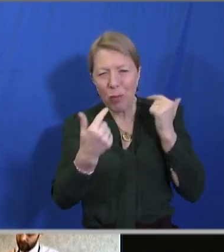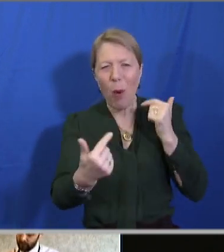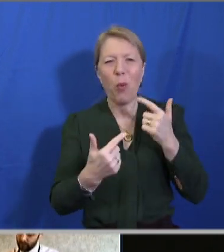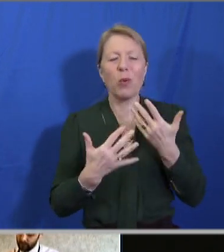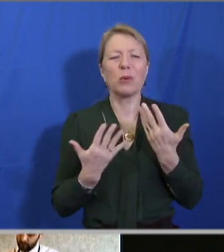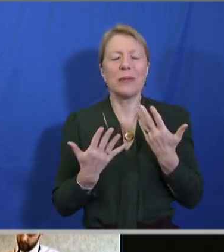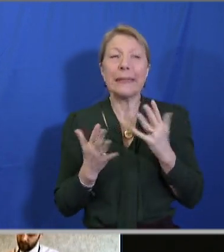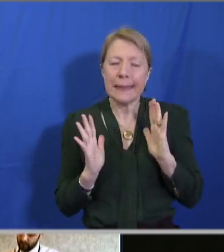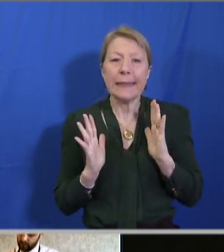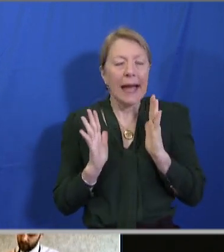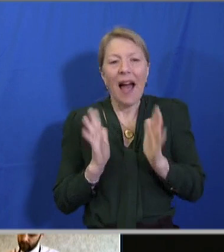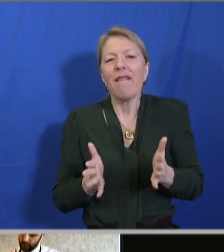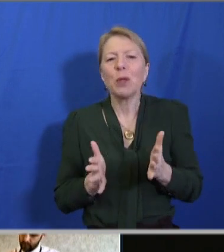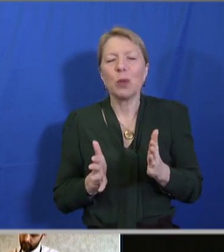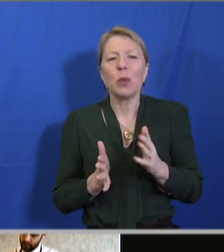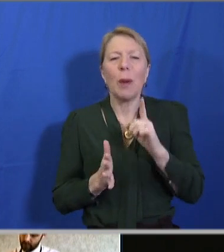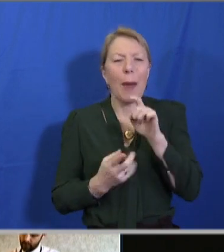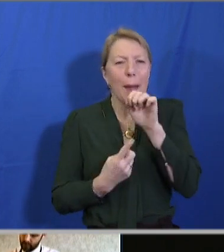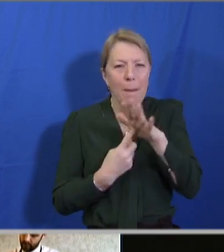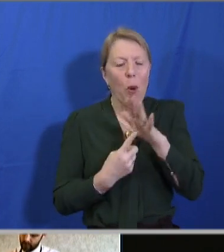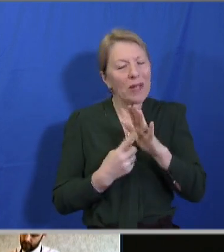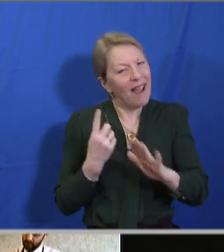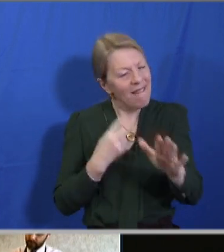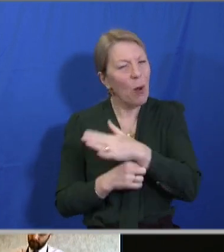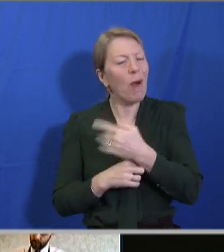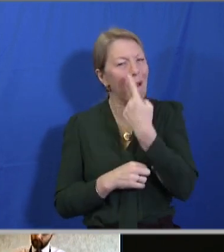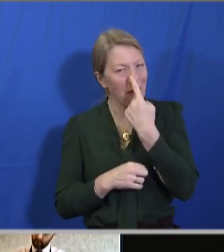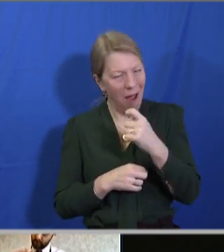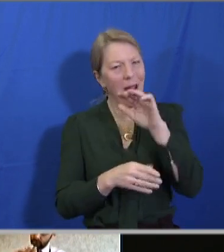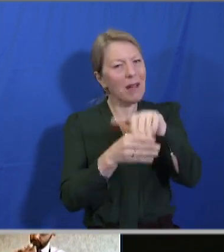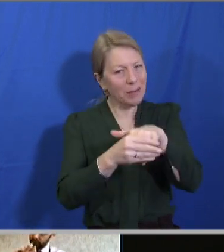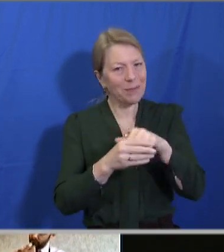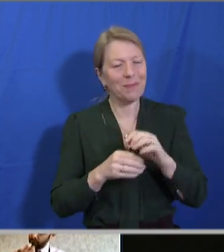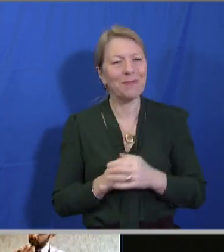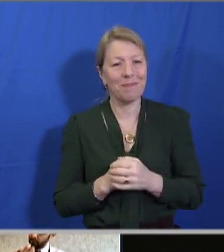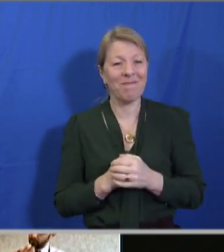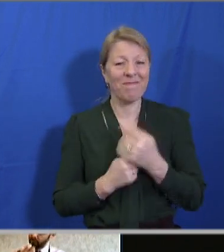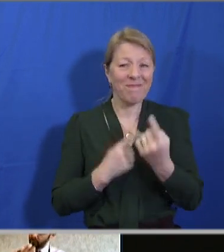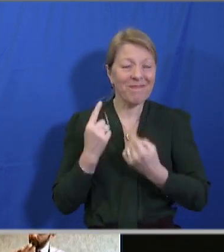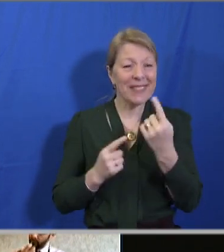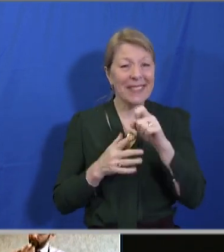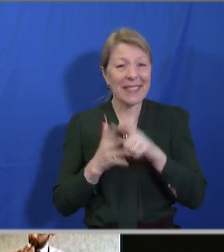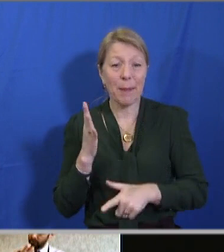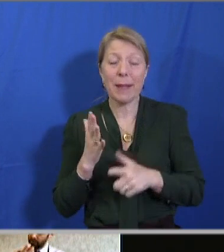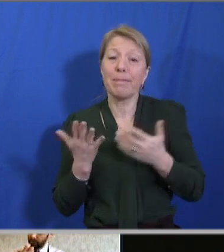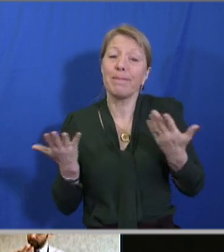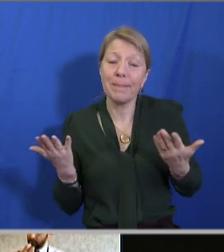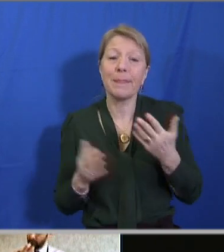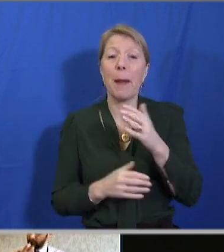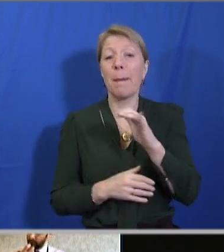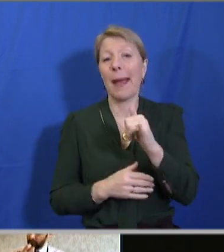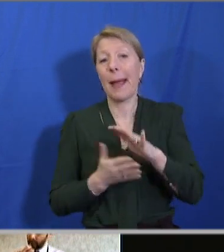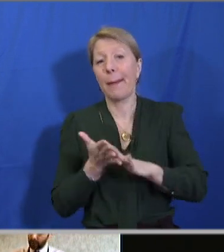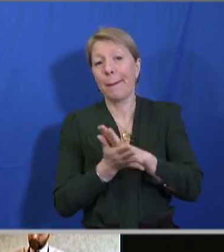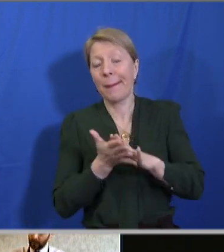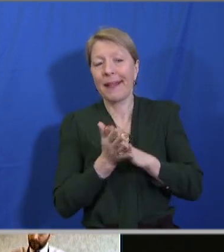patient to be able to access them. So for disabled patients, this may mean ensuring that our primary care services are able to